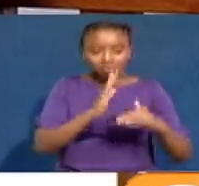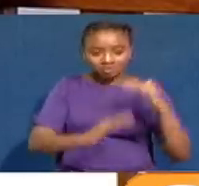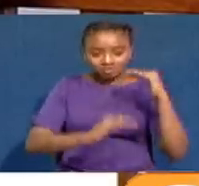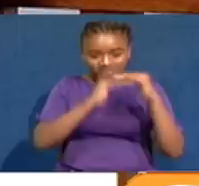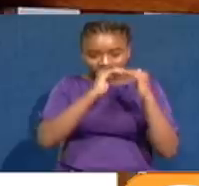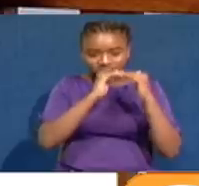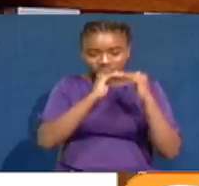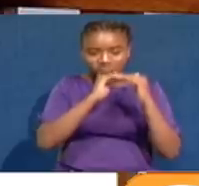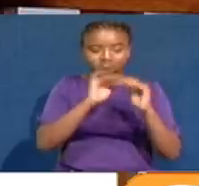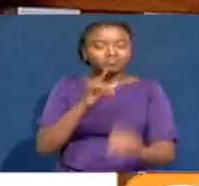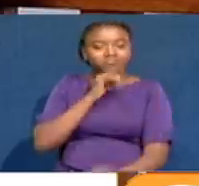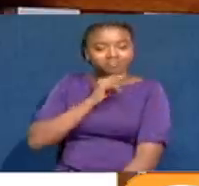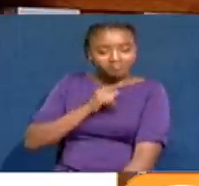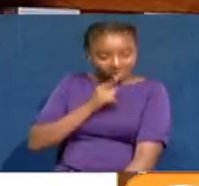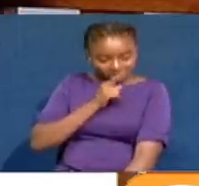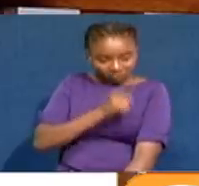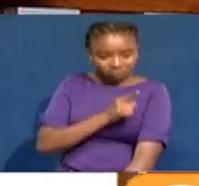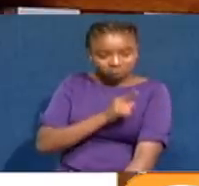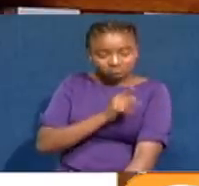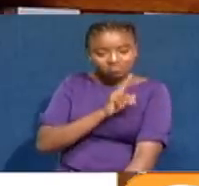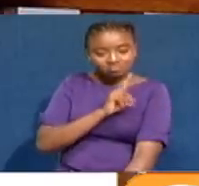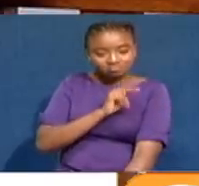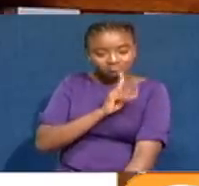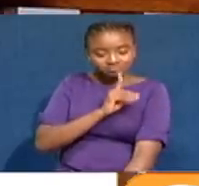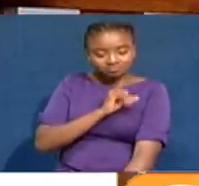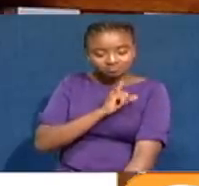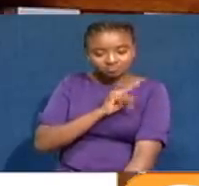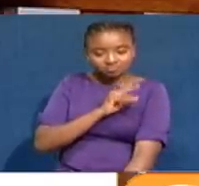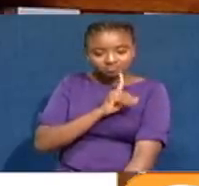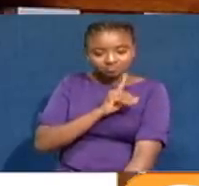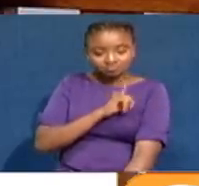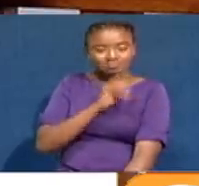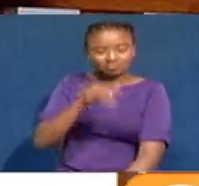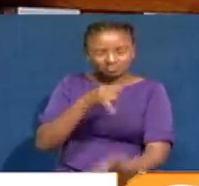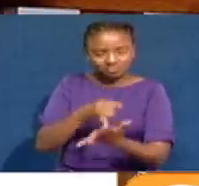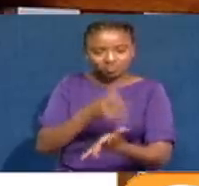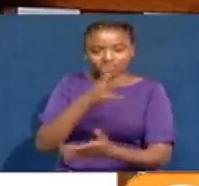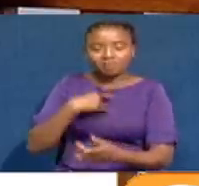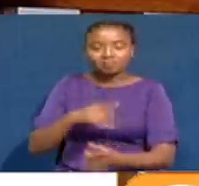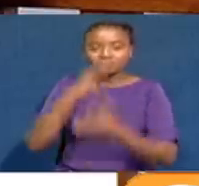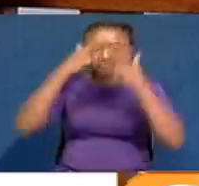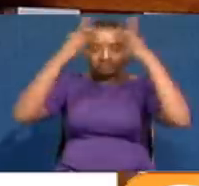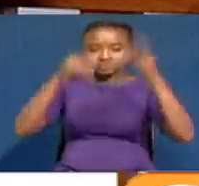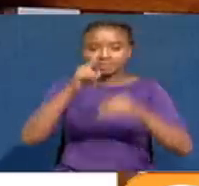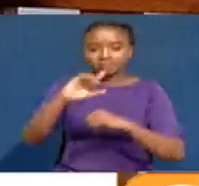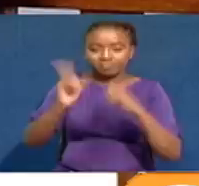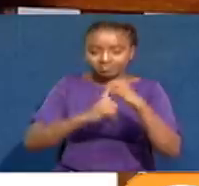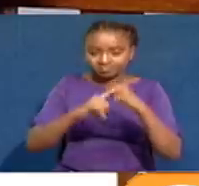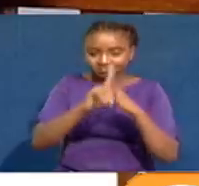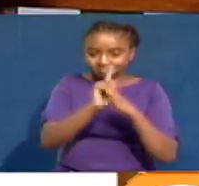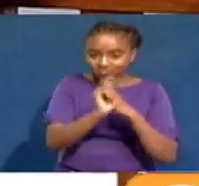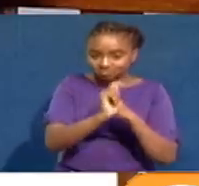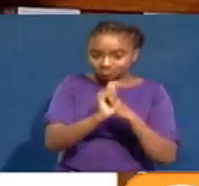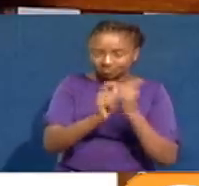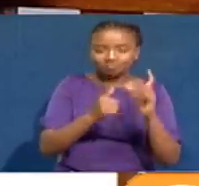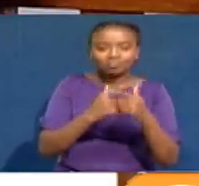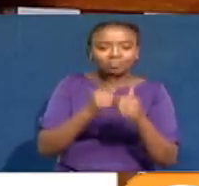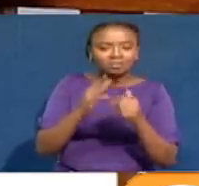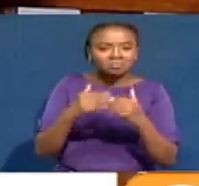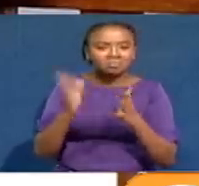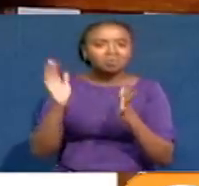Honorable Nyoro was in parliament. When we made it 6 trillion, we came and opened it up. Which date was